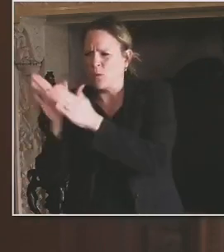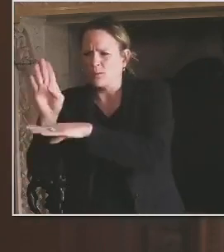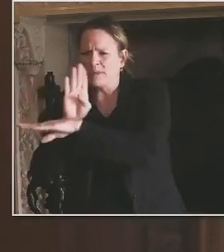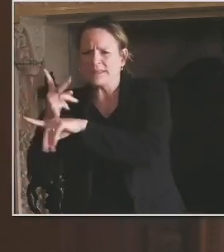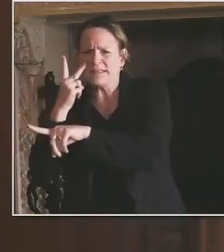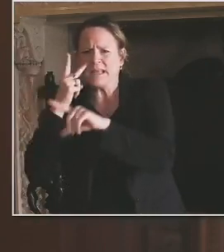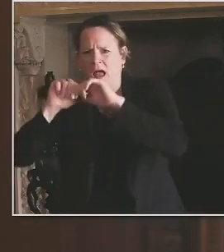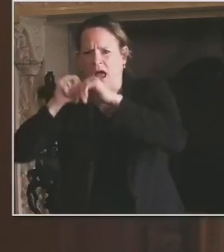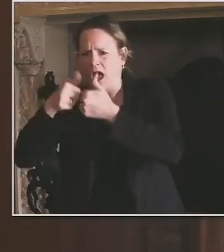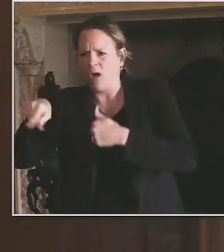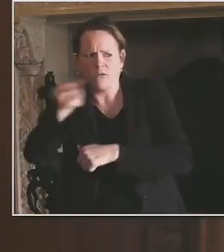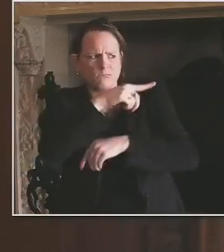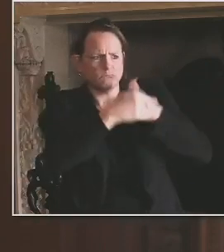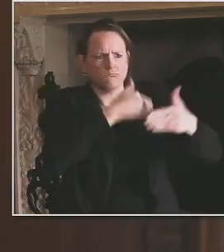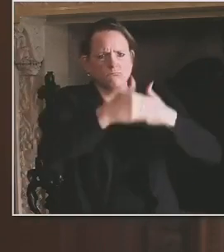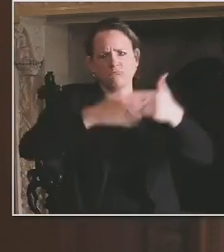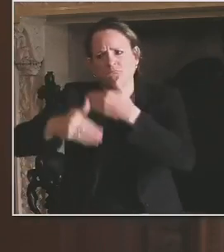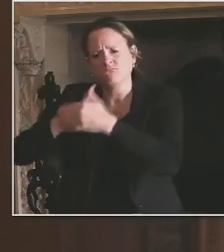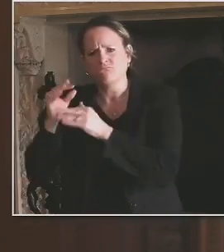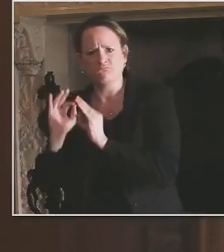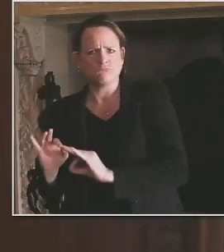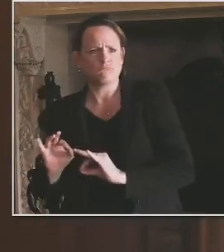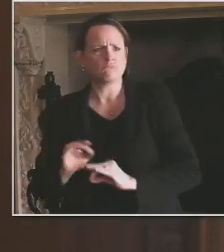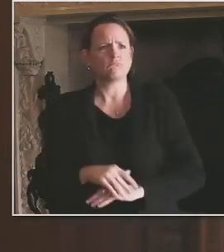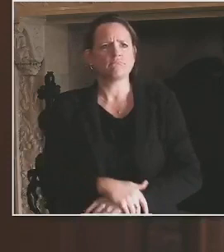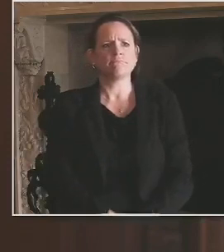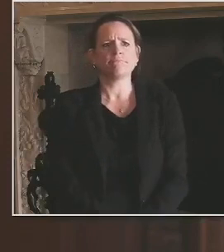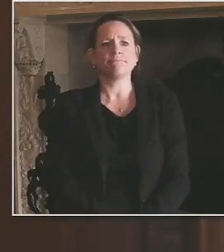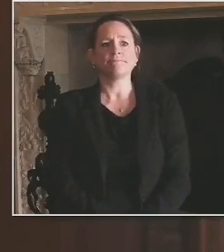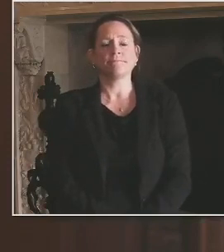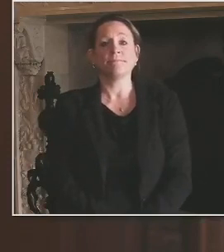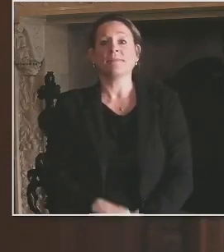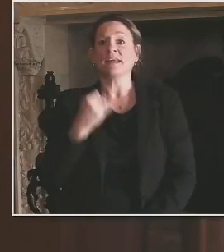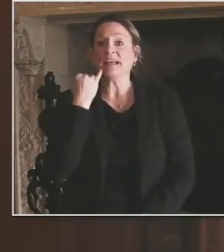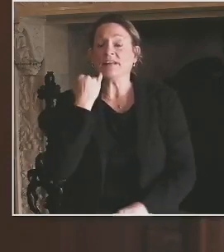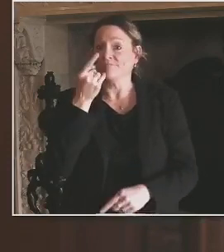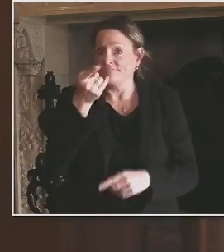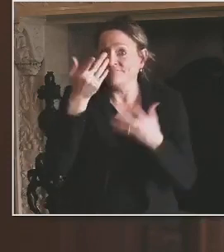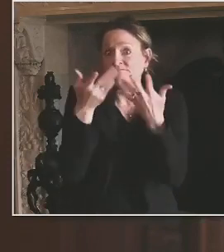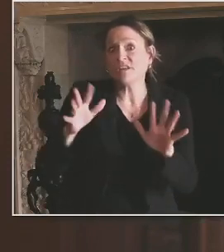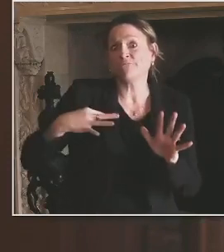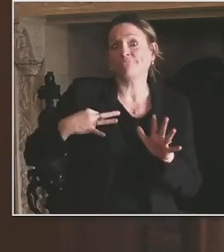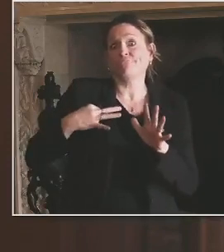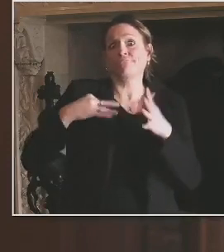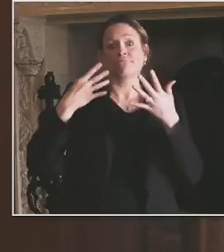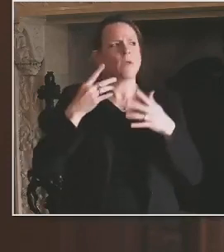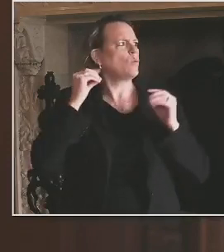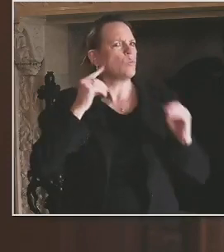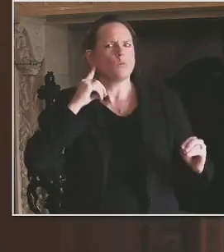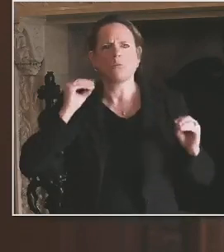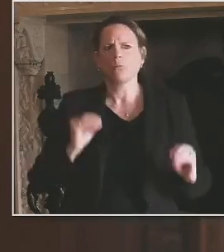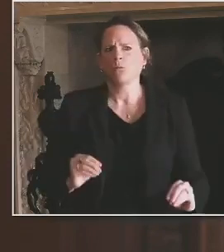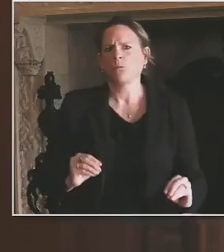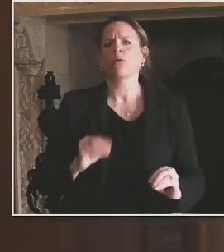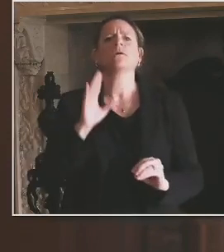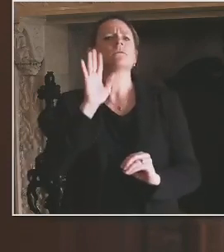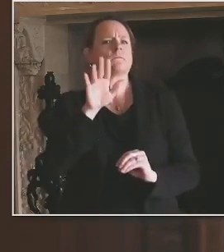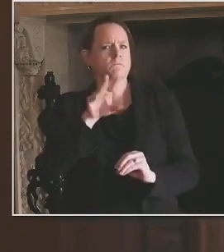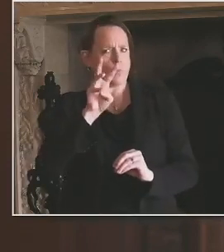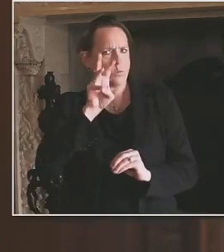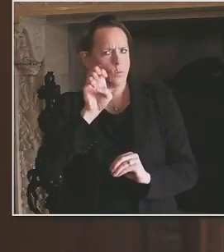grant program but haven't heard from WEDC yet, they will be in touch. In addition to working on the We're All In